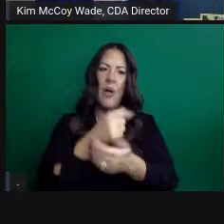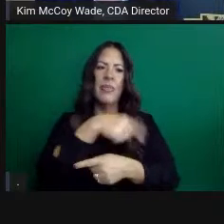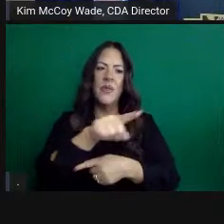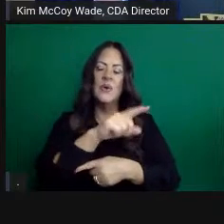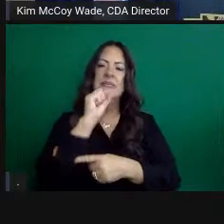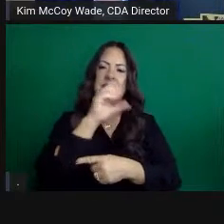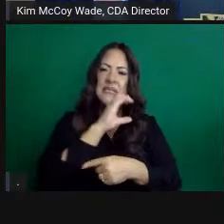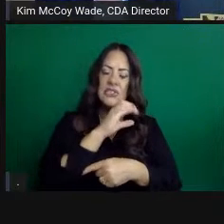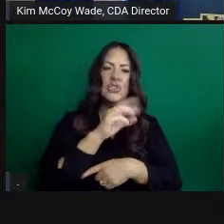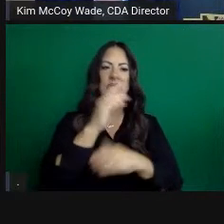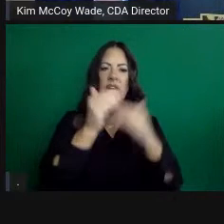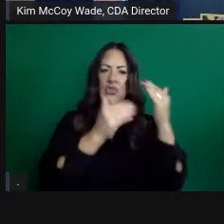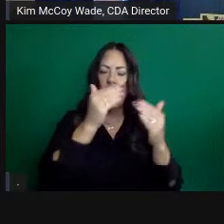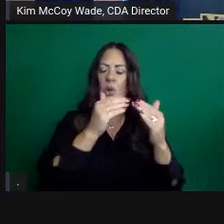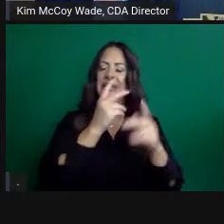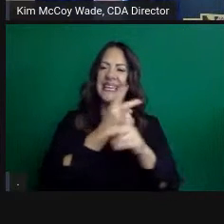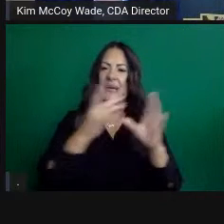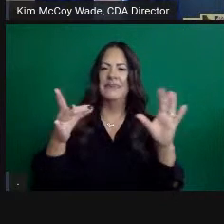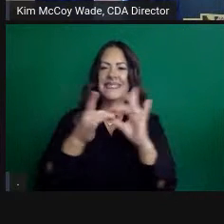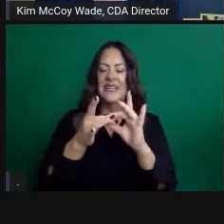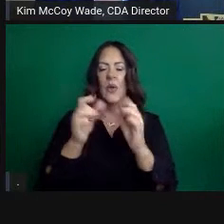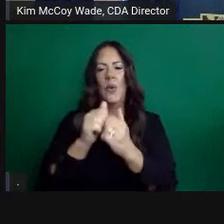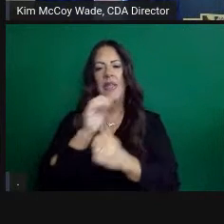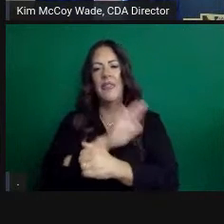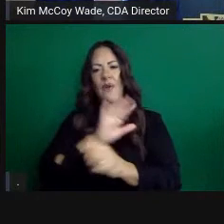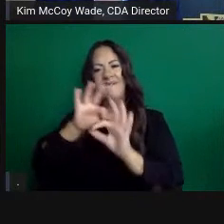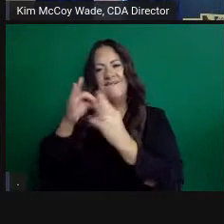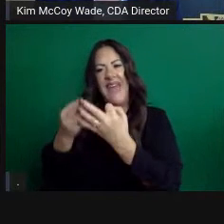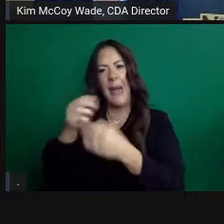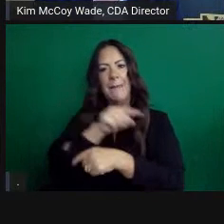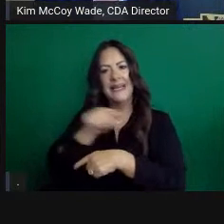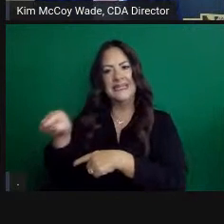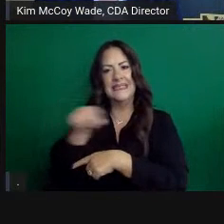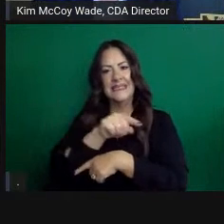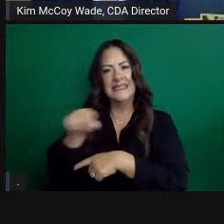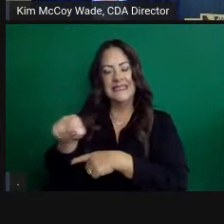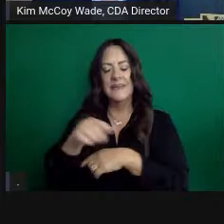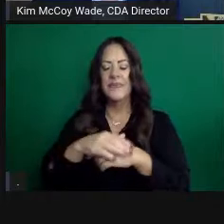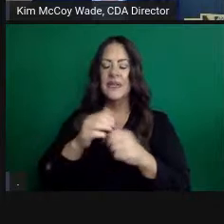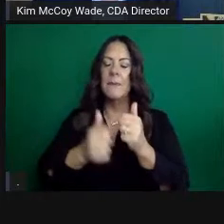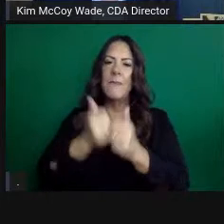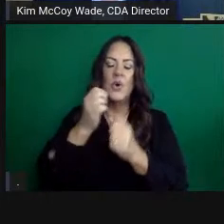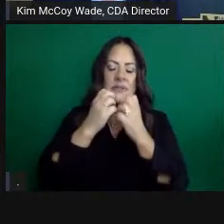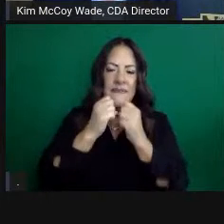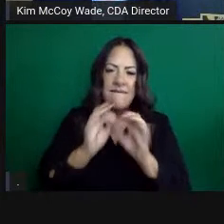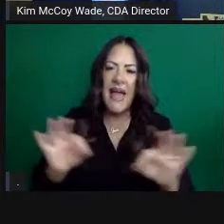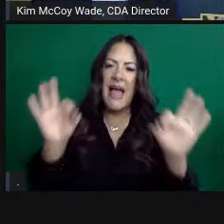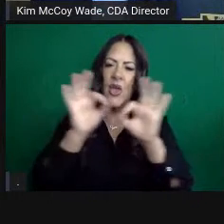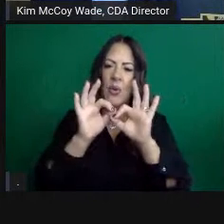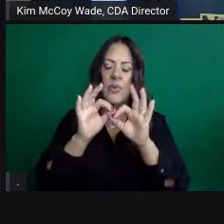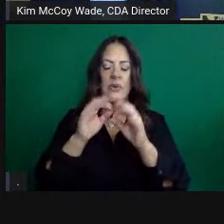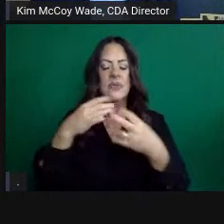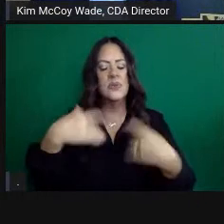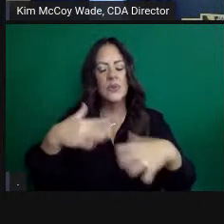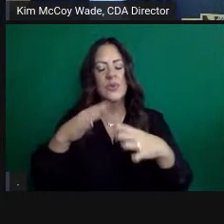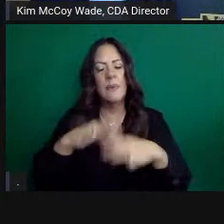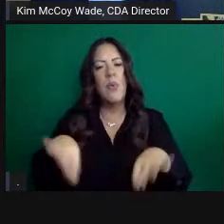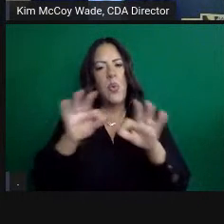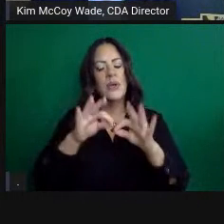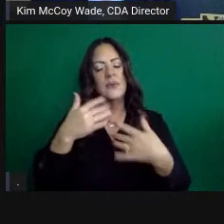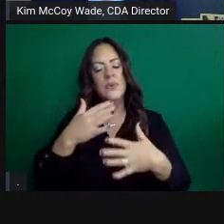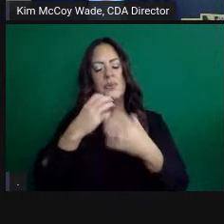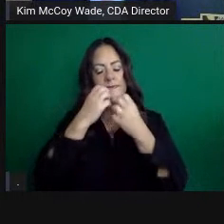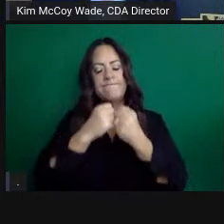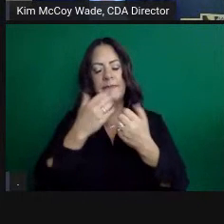tablet video chats. These friends and family connections are so valuable more than ever. So much has been